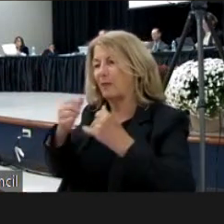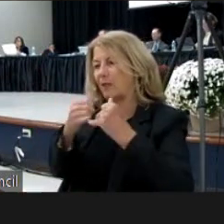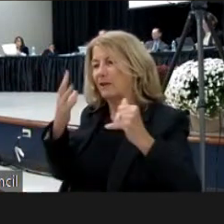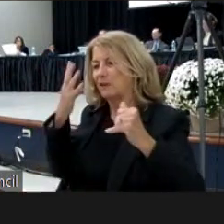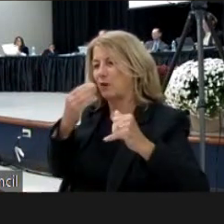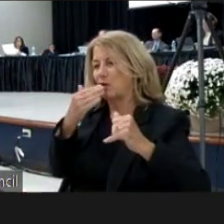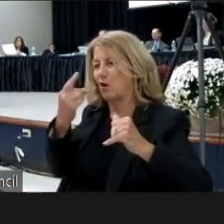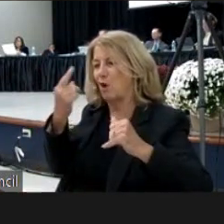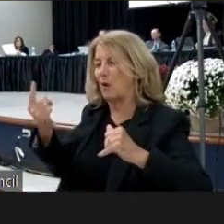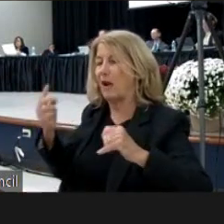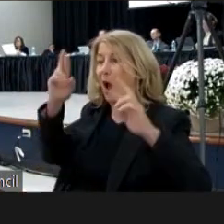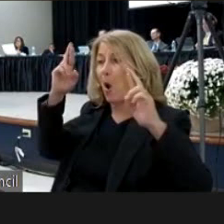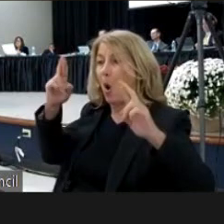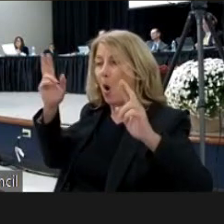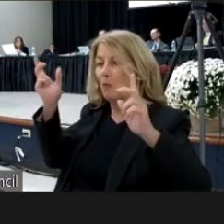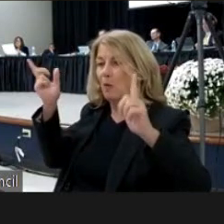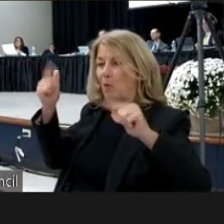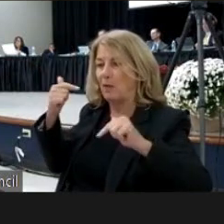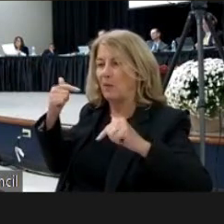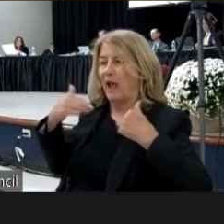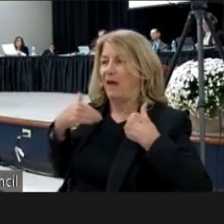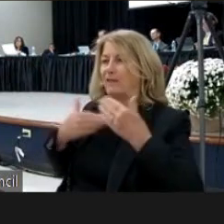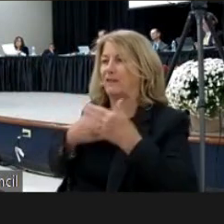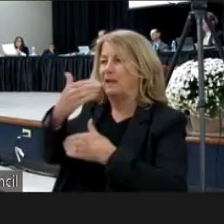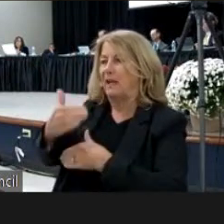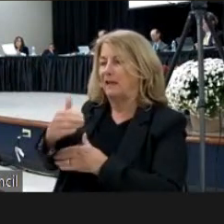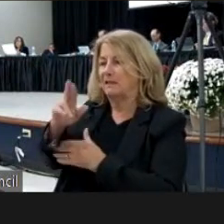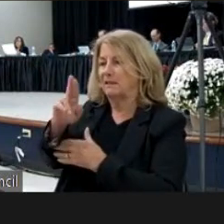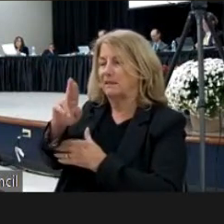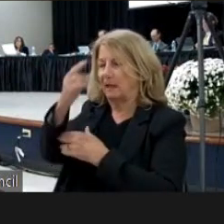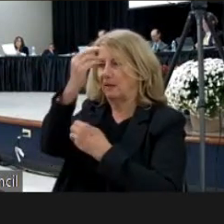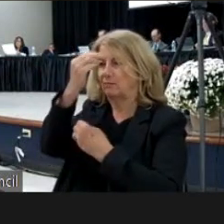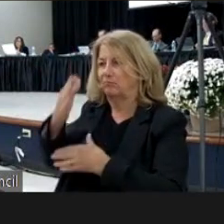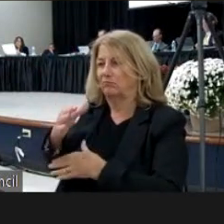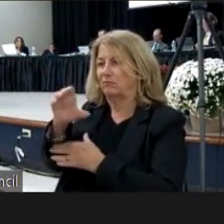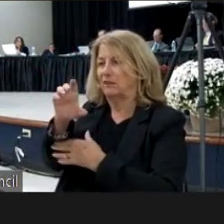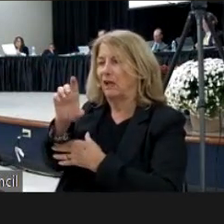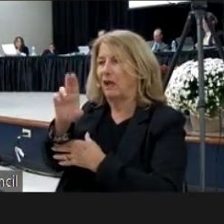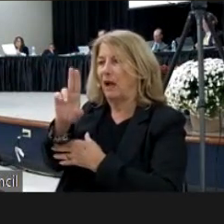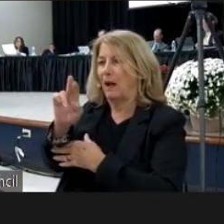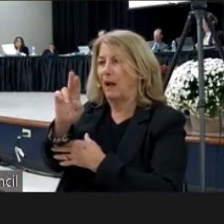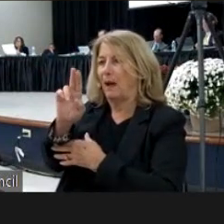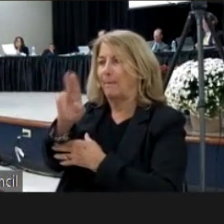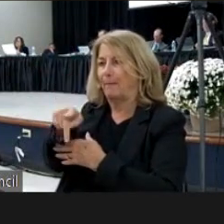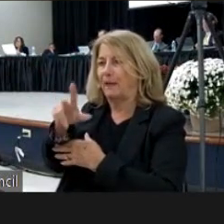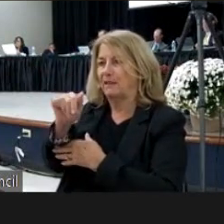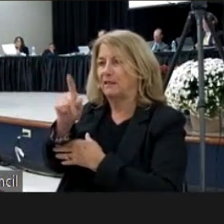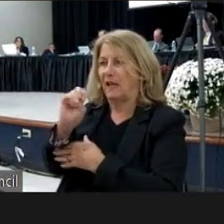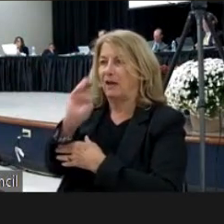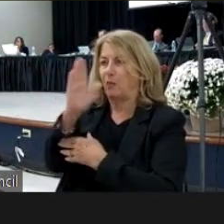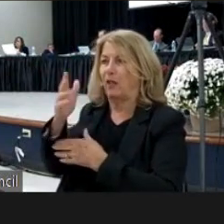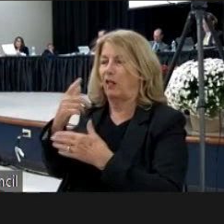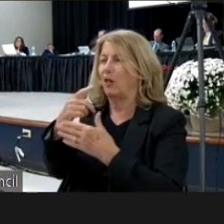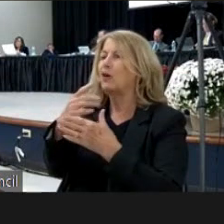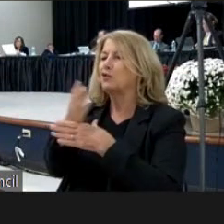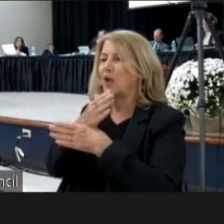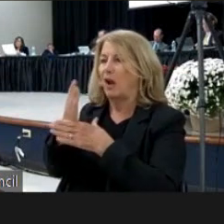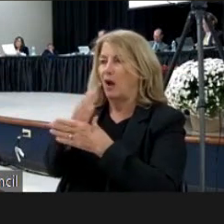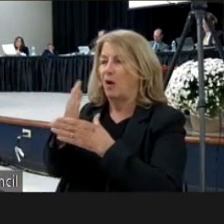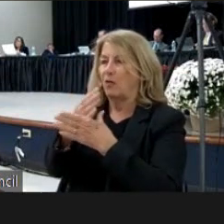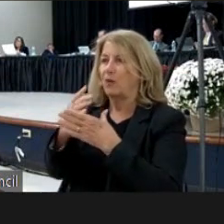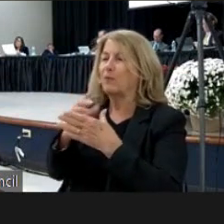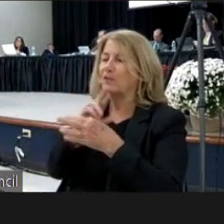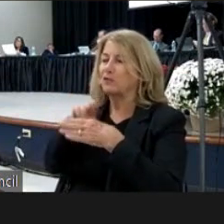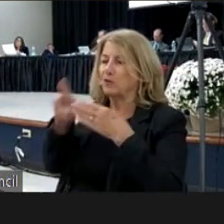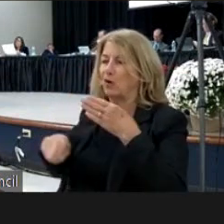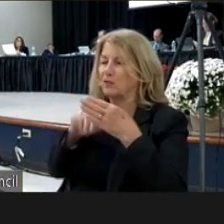So, I think when we have our next update, and we should be able to, share the results of that dialogue as where we